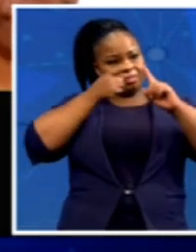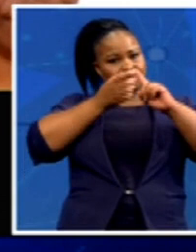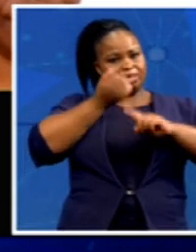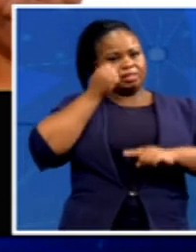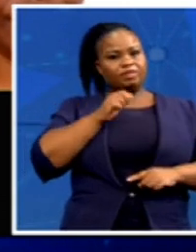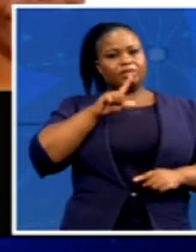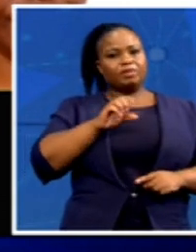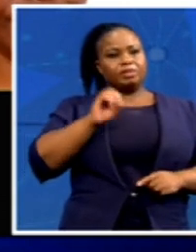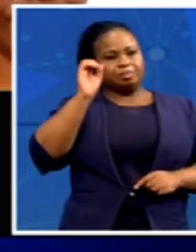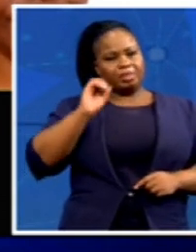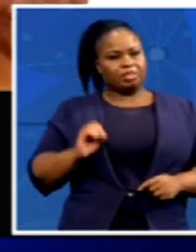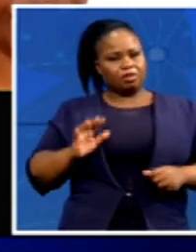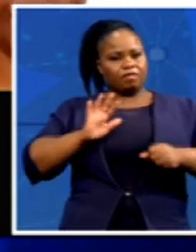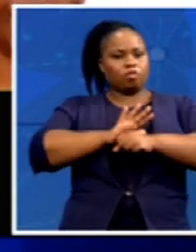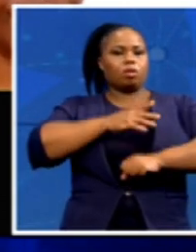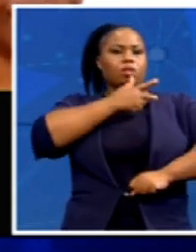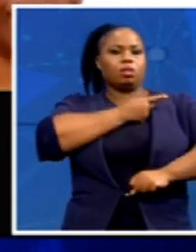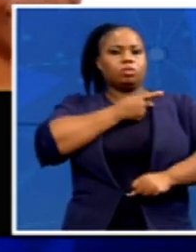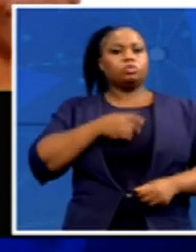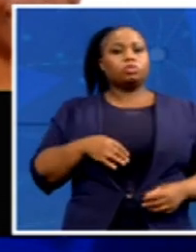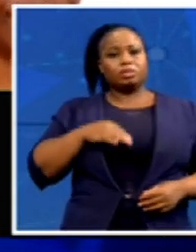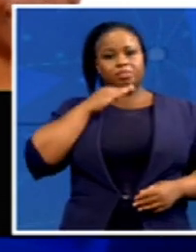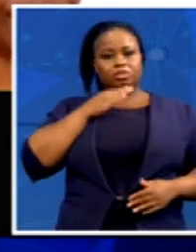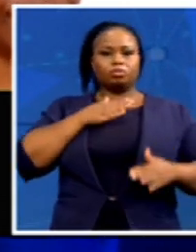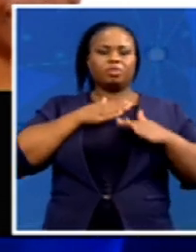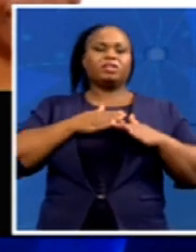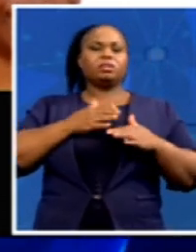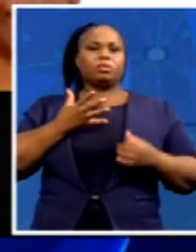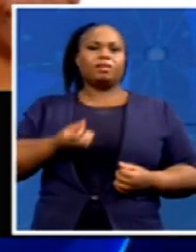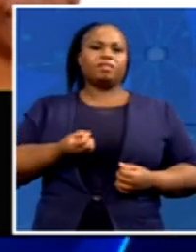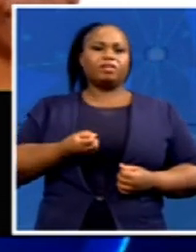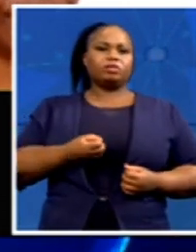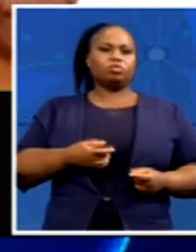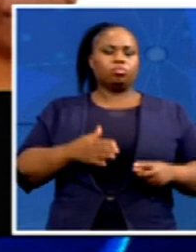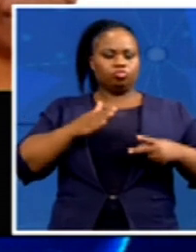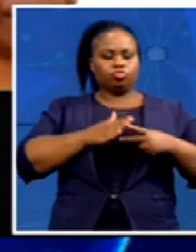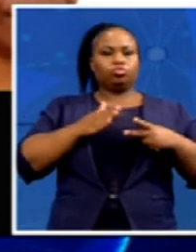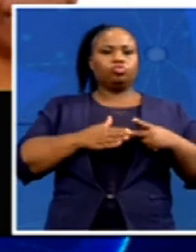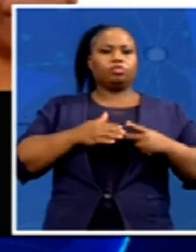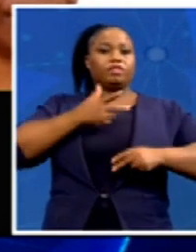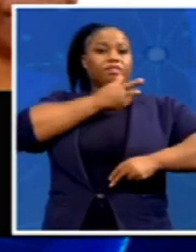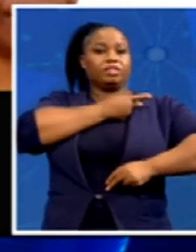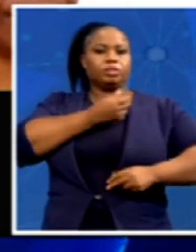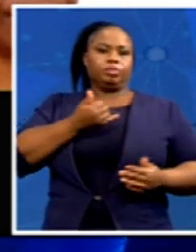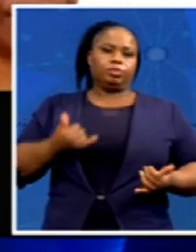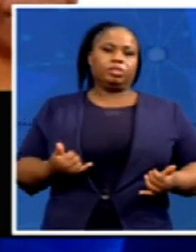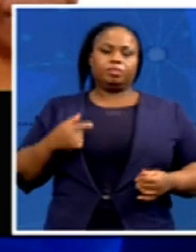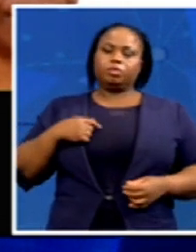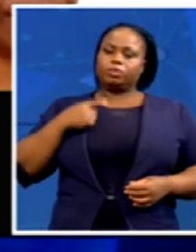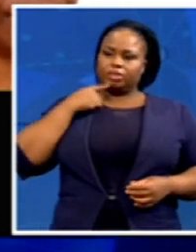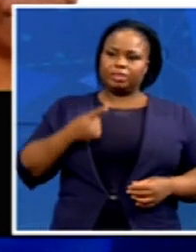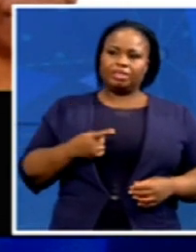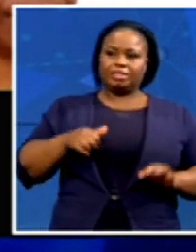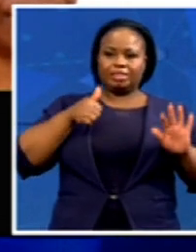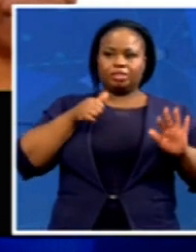that have received 2 doses of vaccines. Today, as I just mentioned, we are at 6.6%. So from